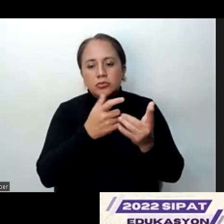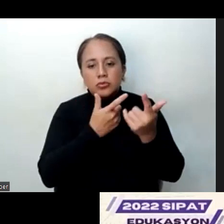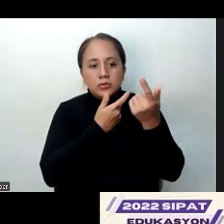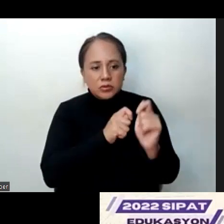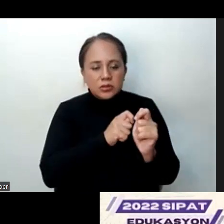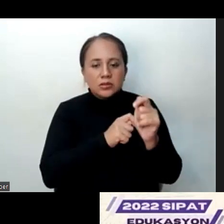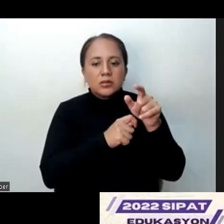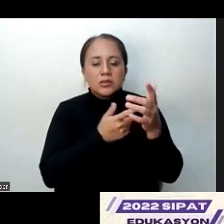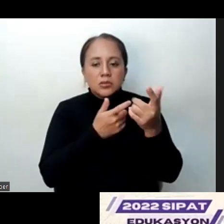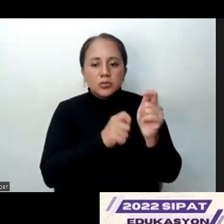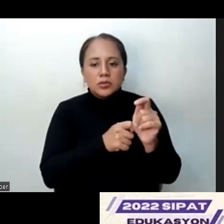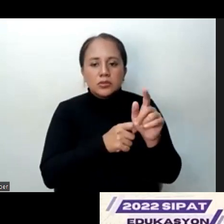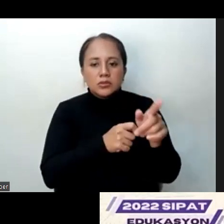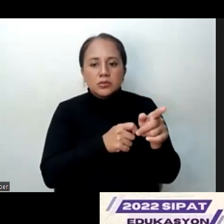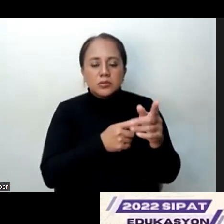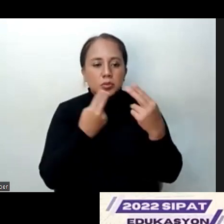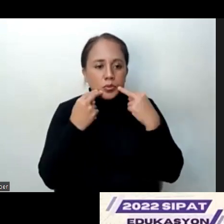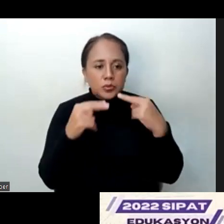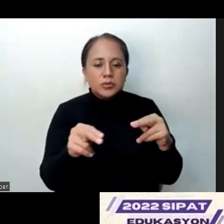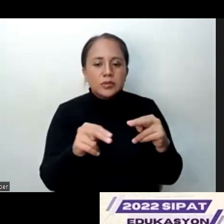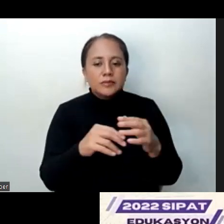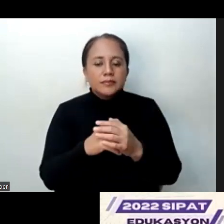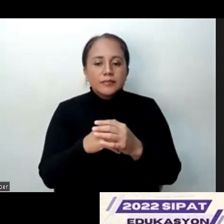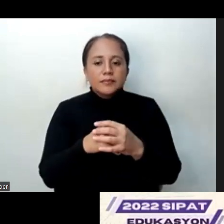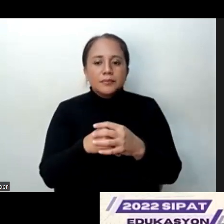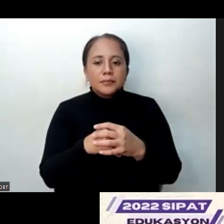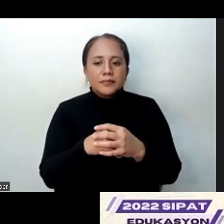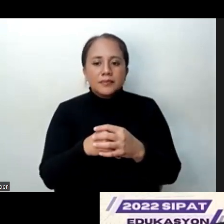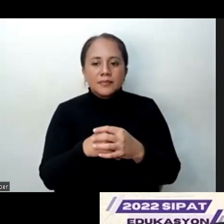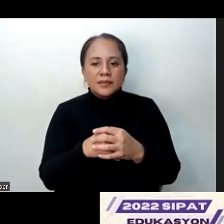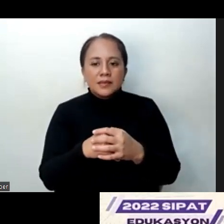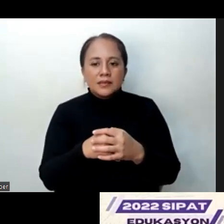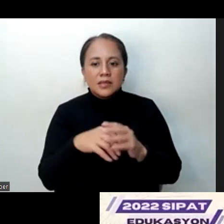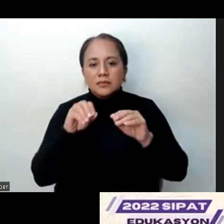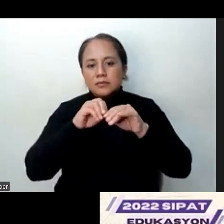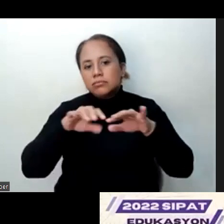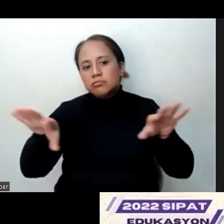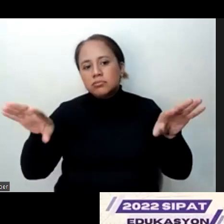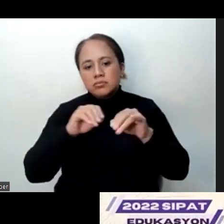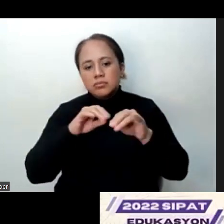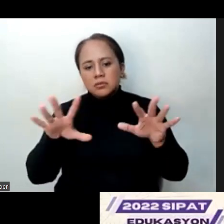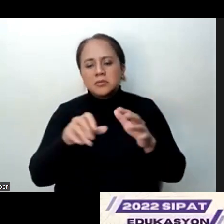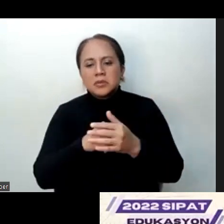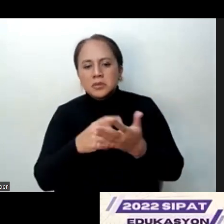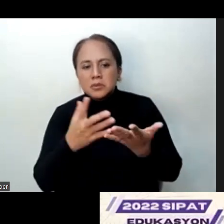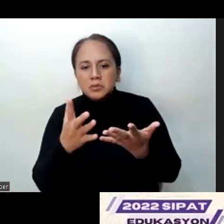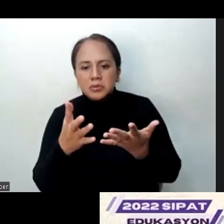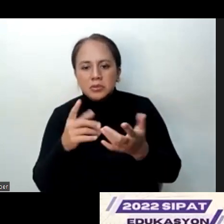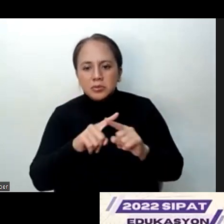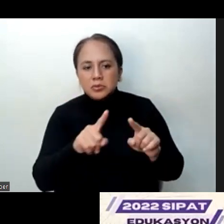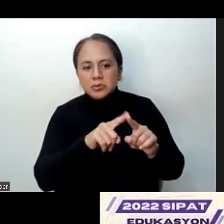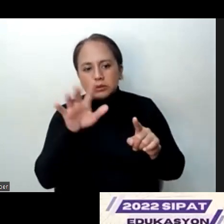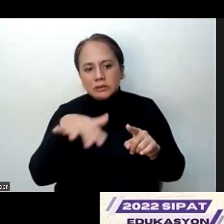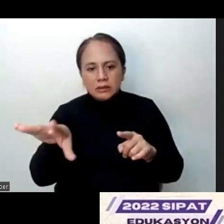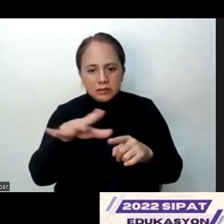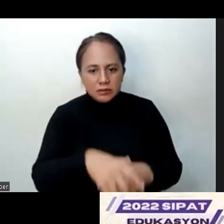sa ganyang paniniwala sa news. And then, wala, pangkalat sa mga different